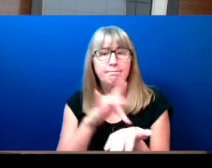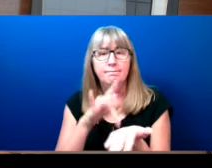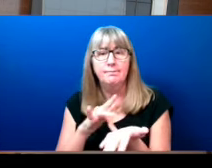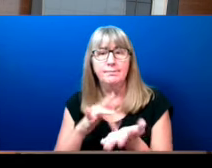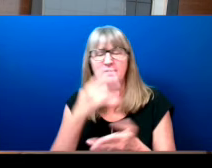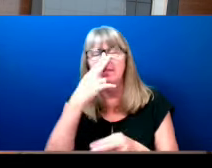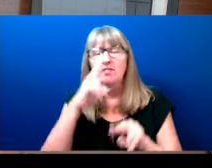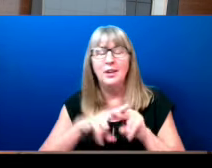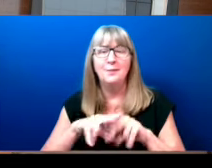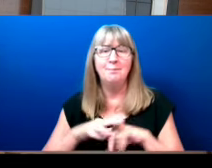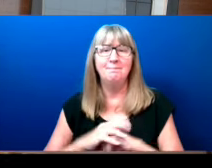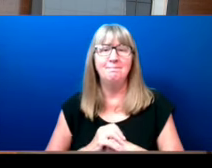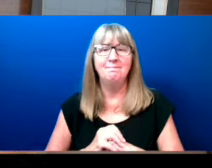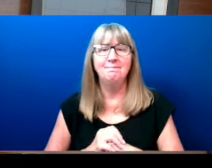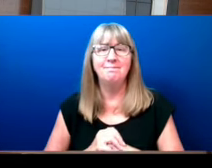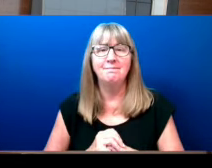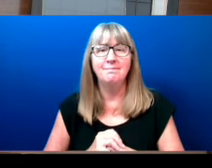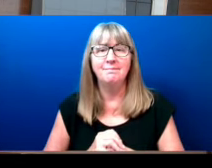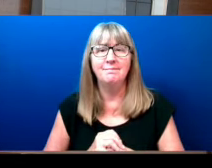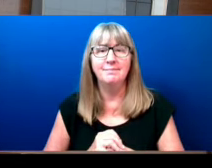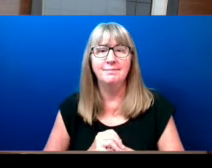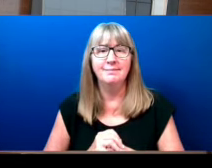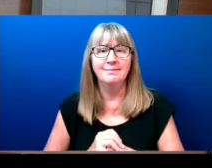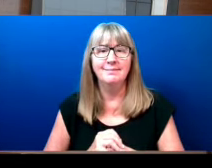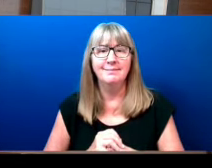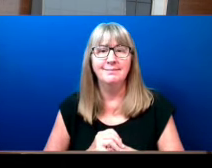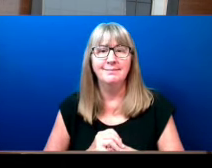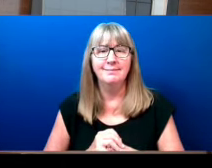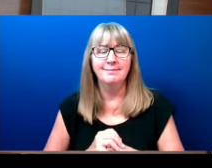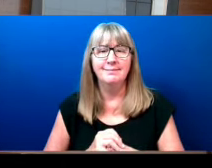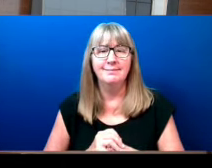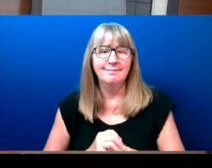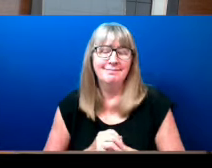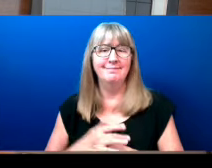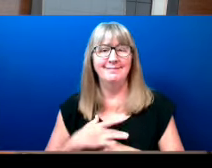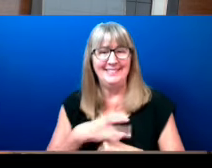jewels, just for some fun.